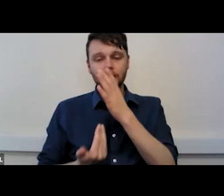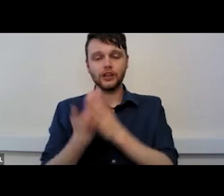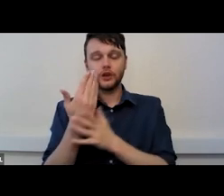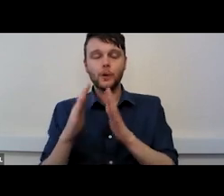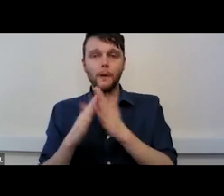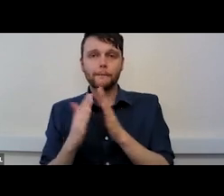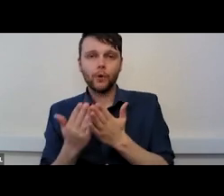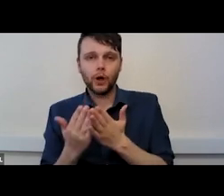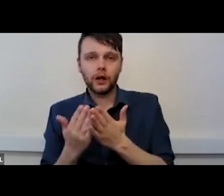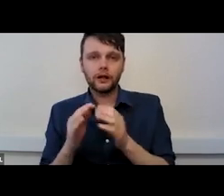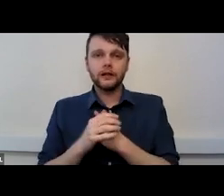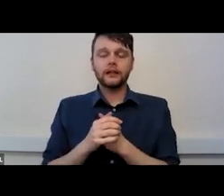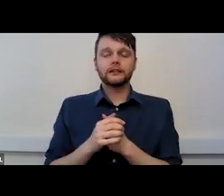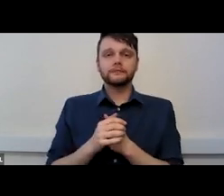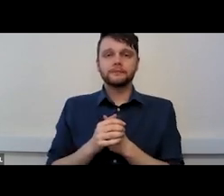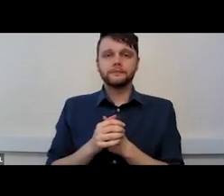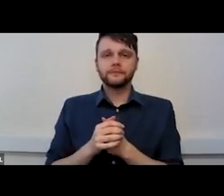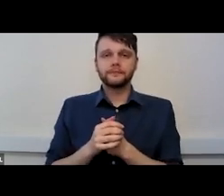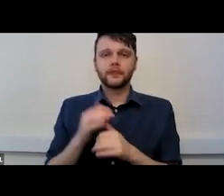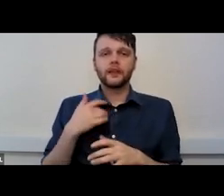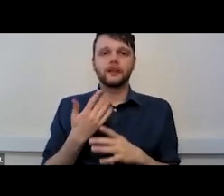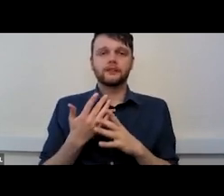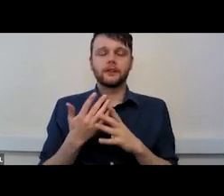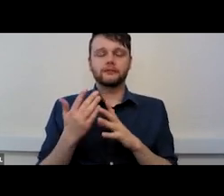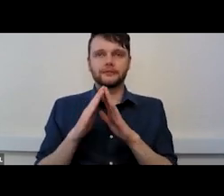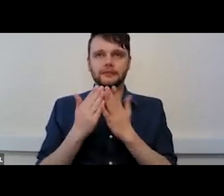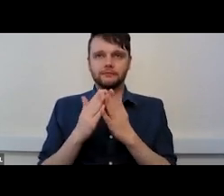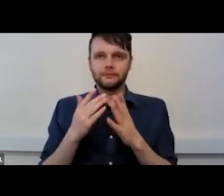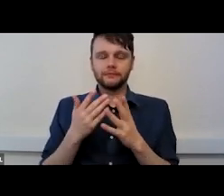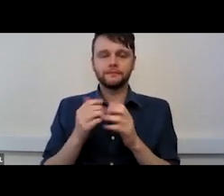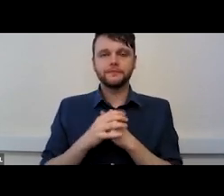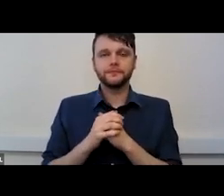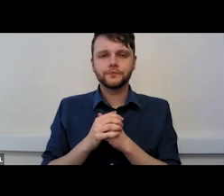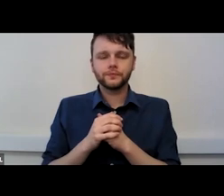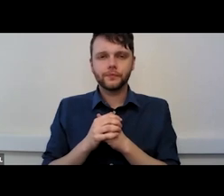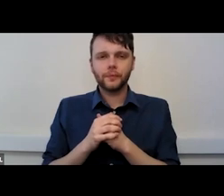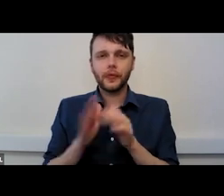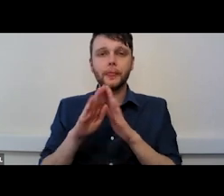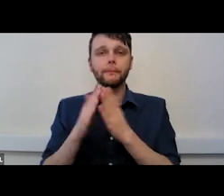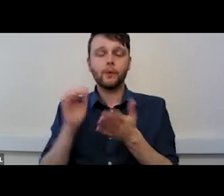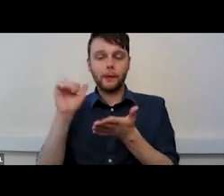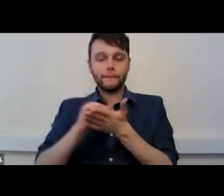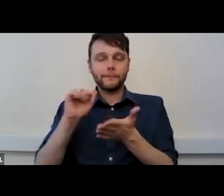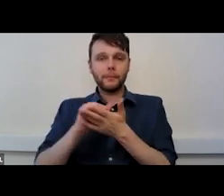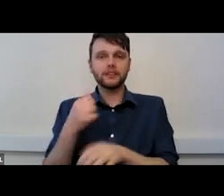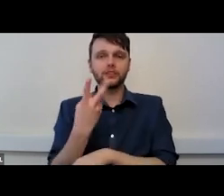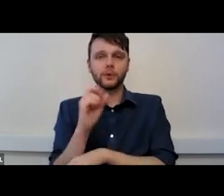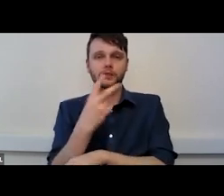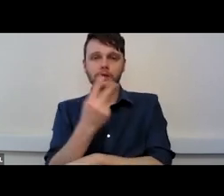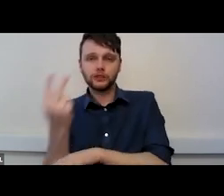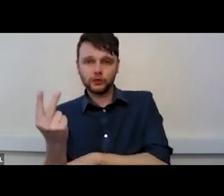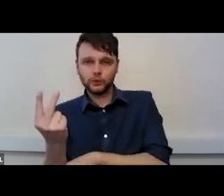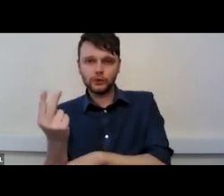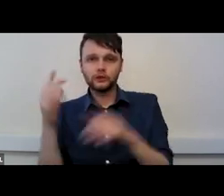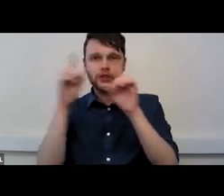Cinema Illuminating Reality, Media Philosophy Through Buddhism, will be published in 2022 by the University